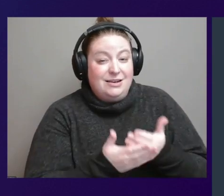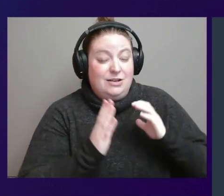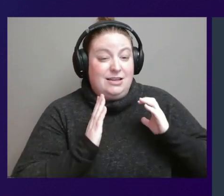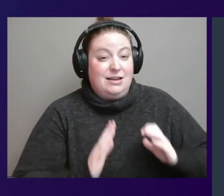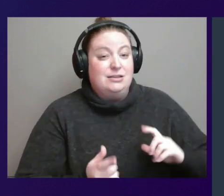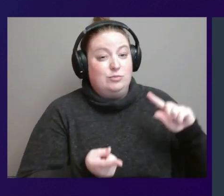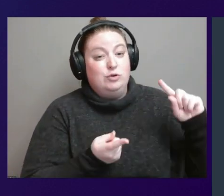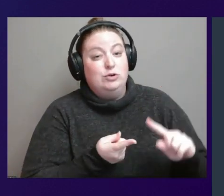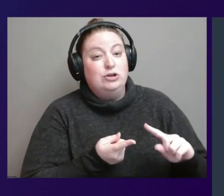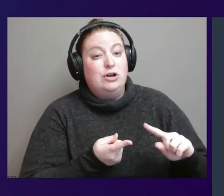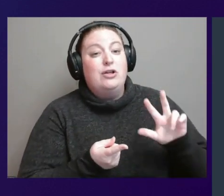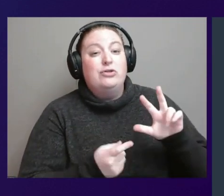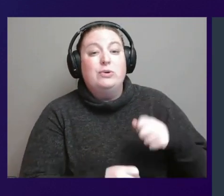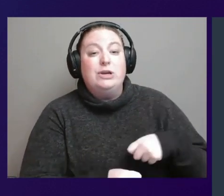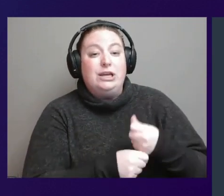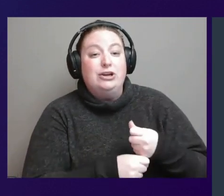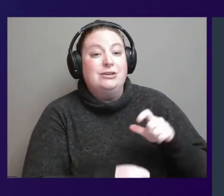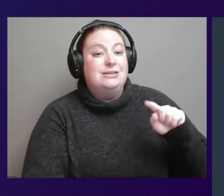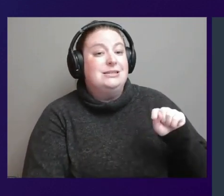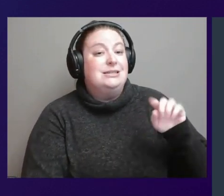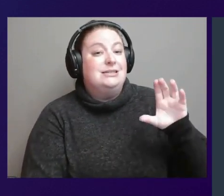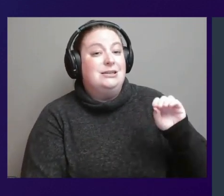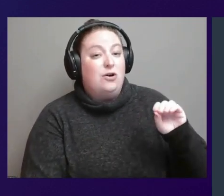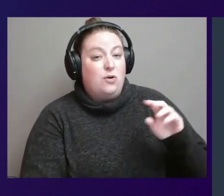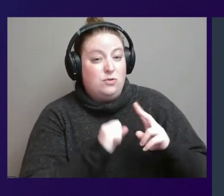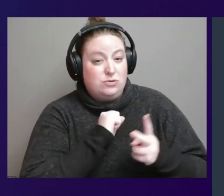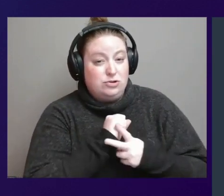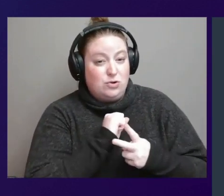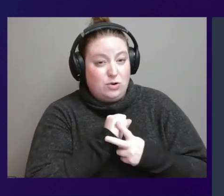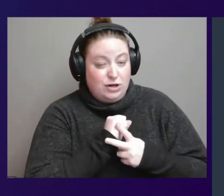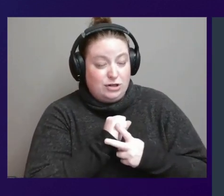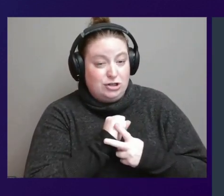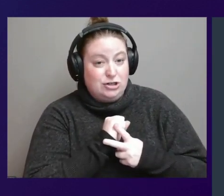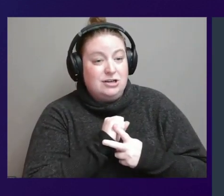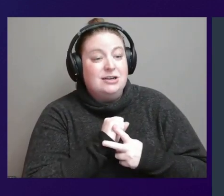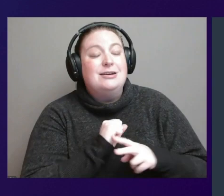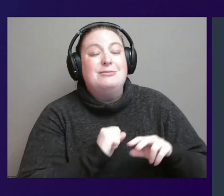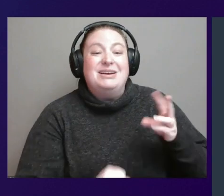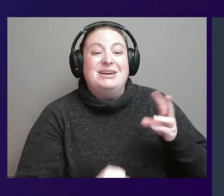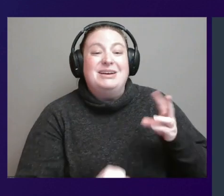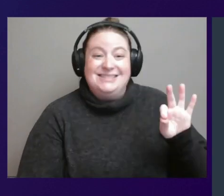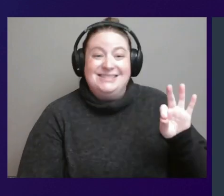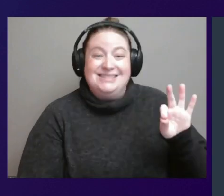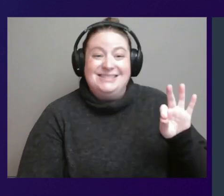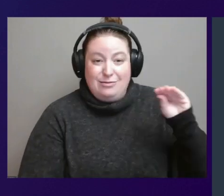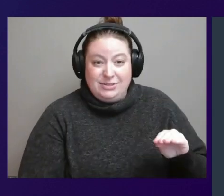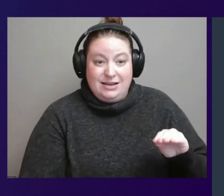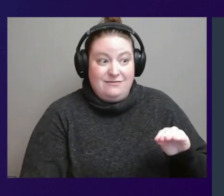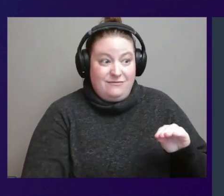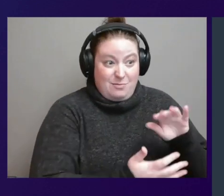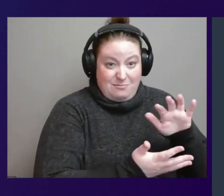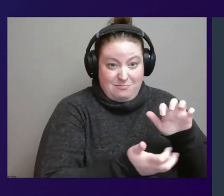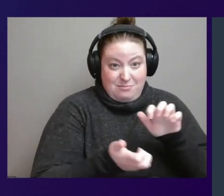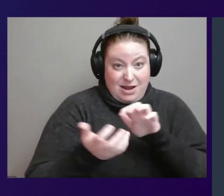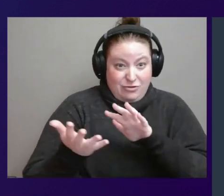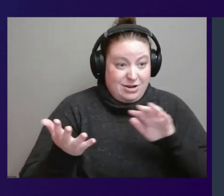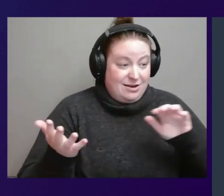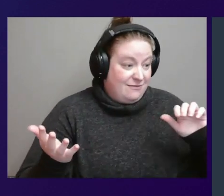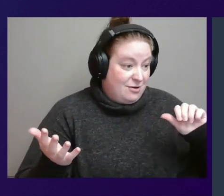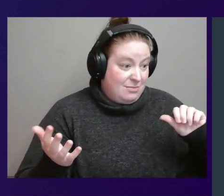3-year TCO of storage by up to 69% by migrating from on-premises to AWS